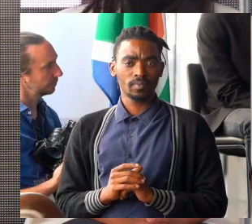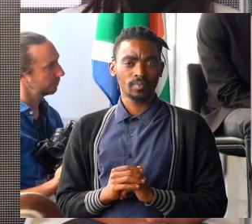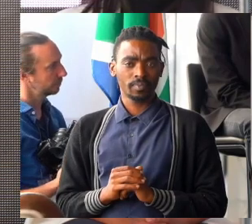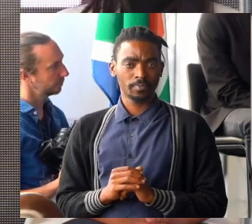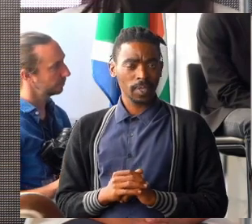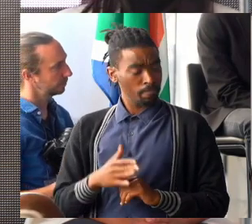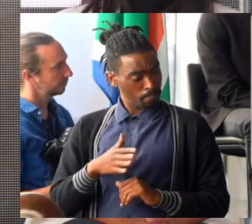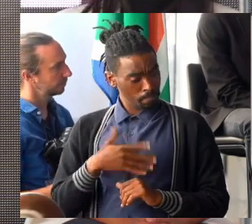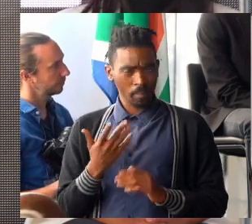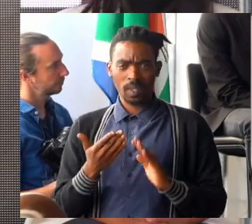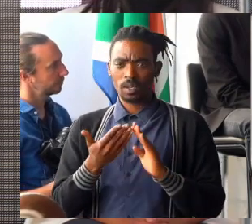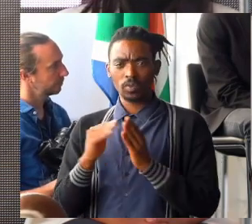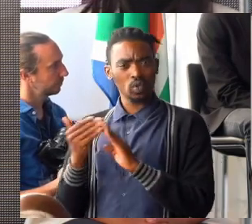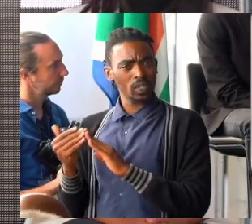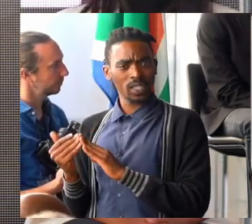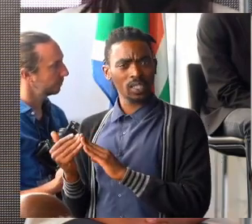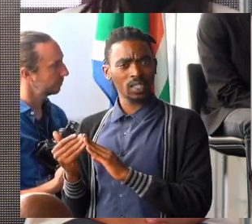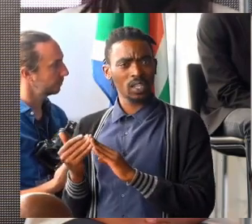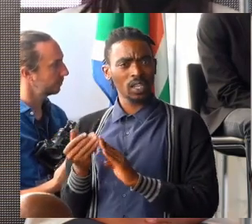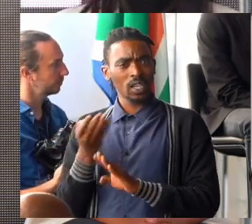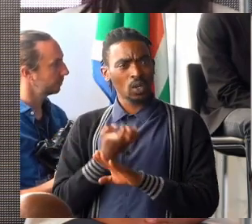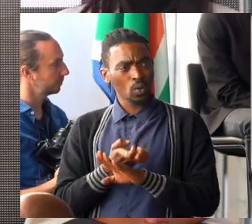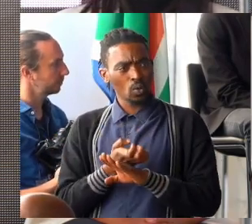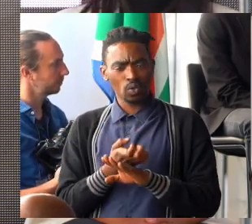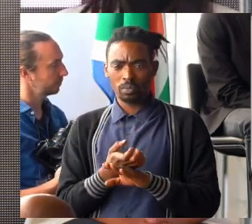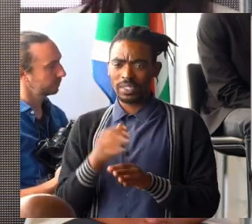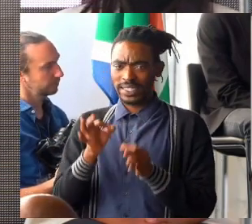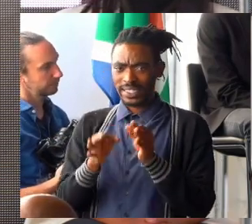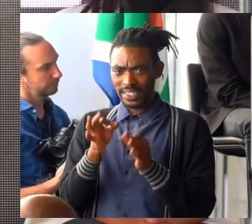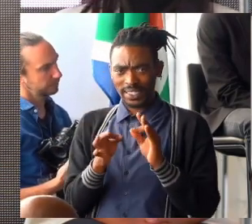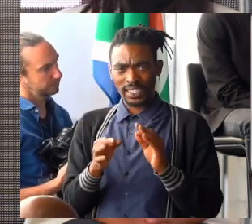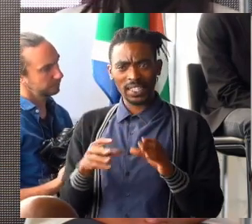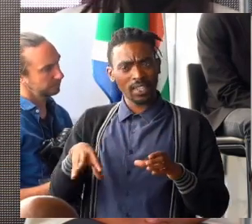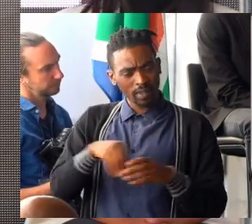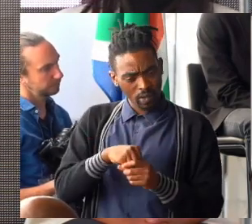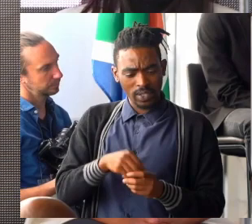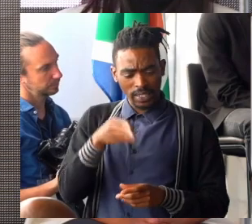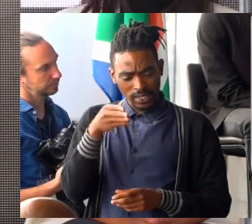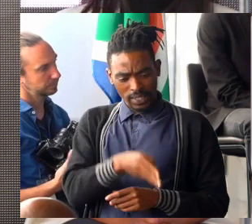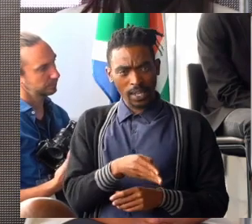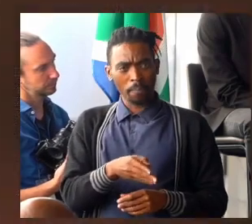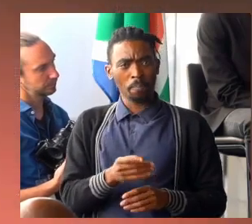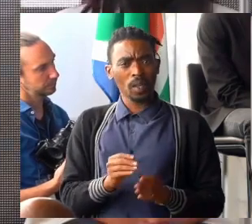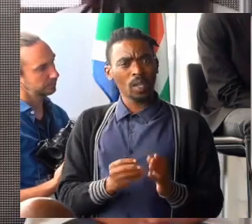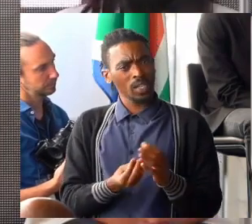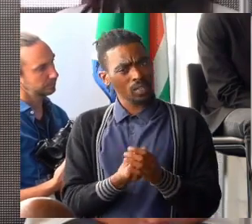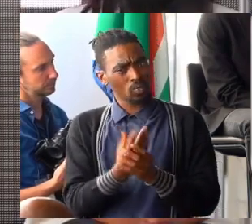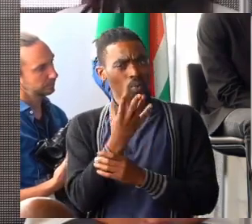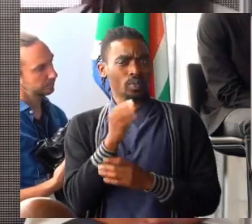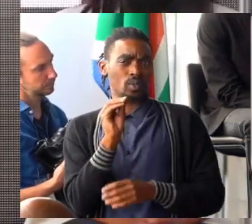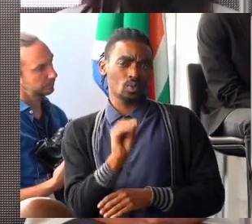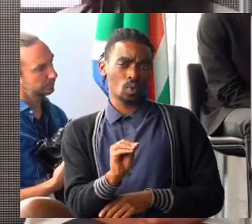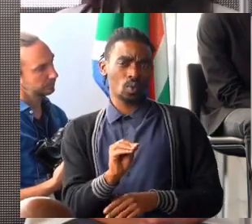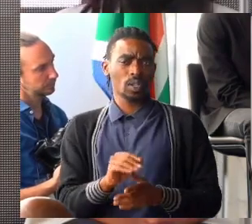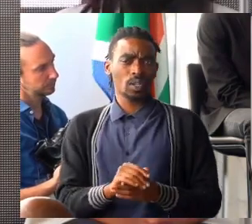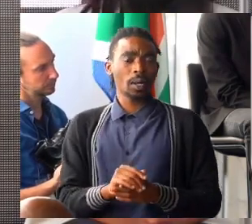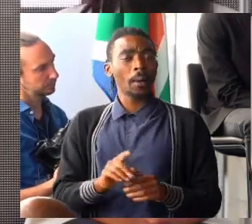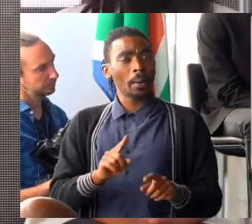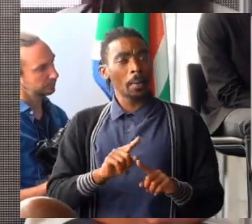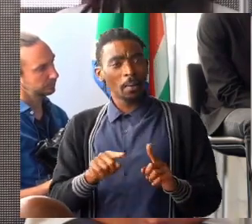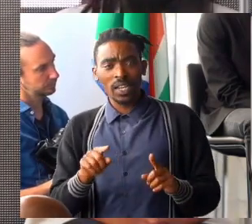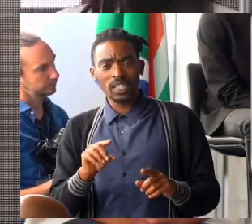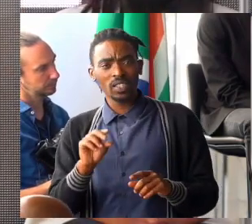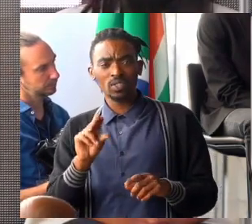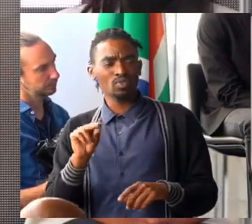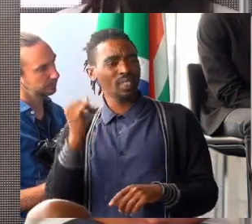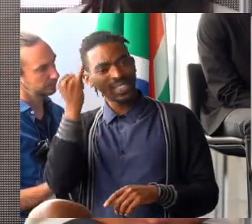We want to be a society where economic justice and inclusion, growth and investment are not opposing concepts, but part of the same package